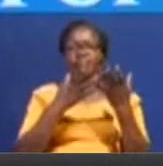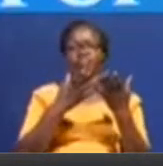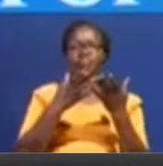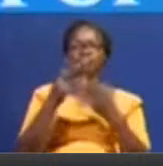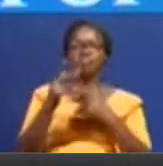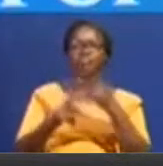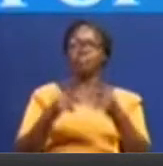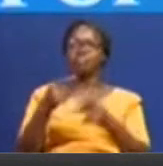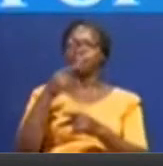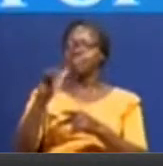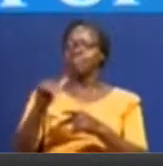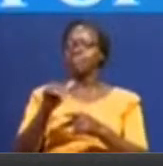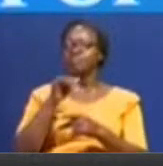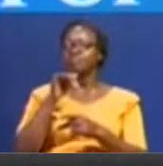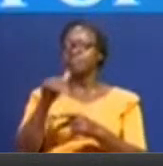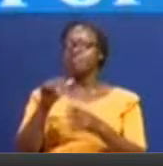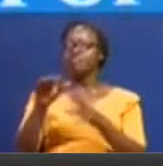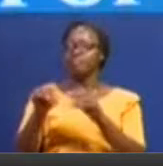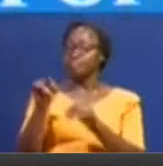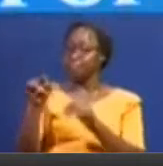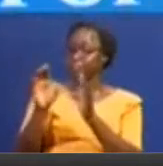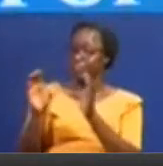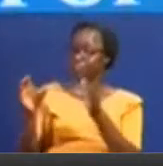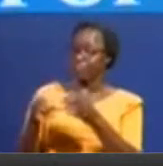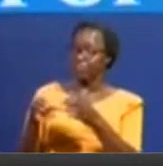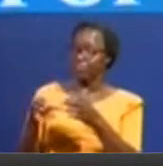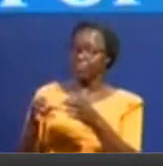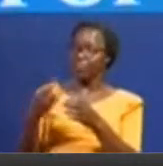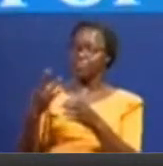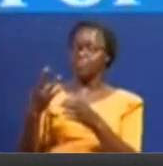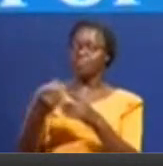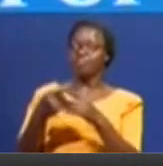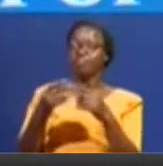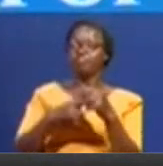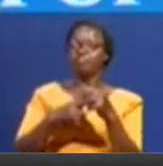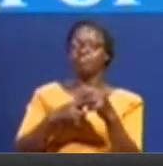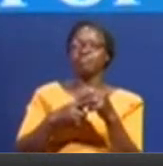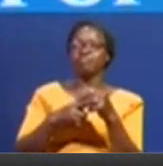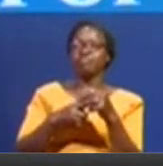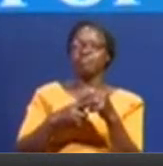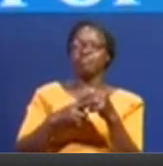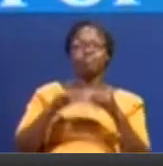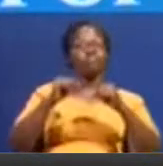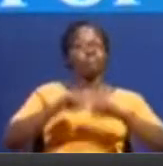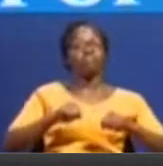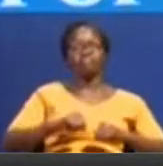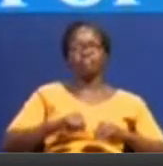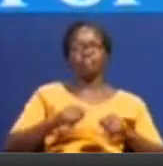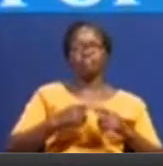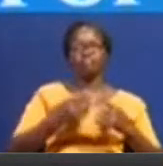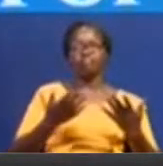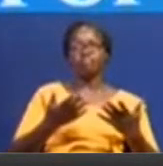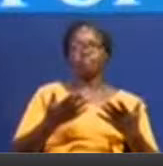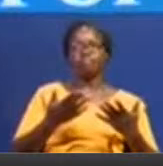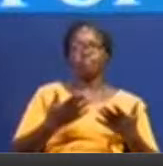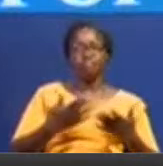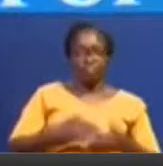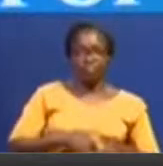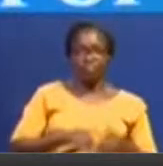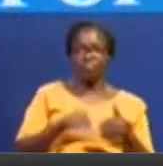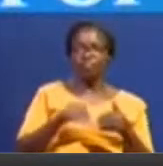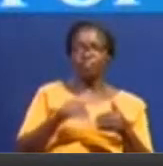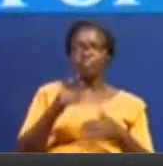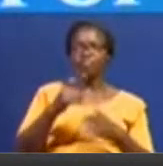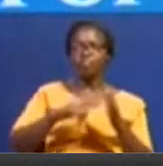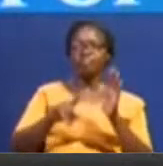and we are saying we are not going to take that company, and 4 out of 7 have agreed, that is how we are going to go. That is